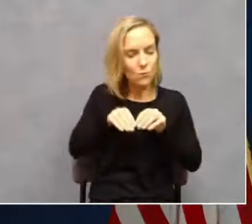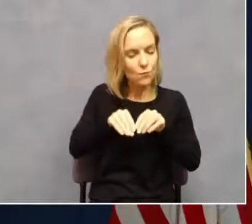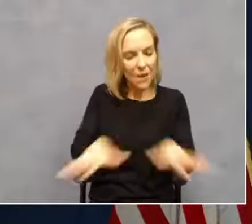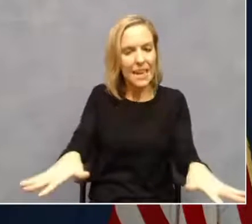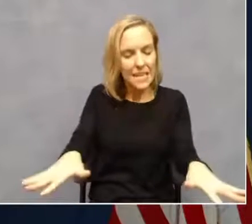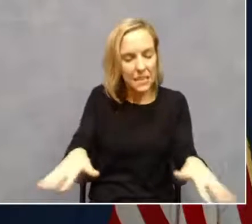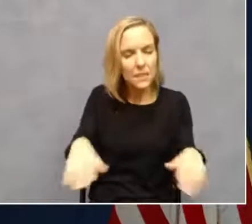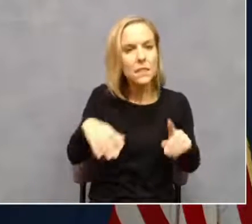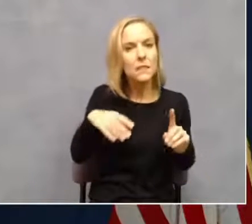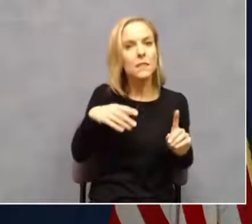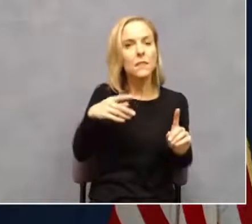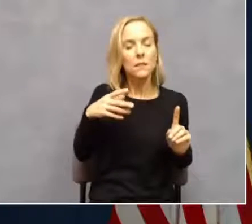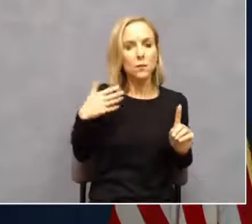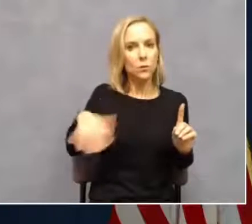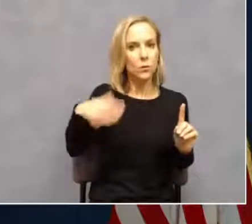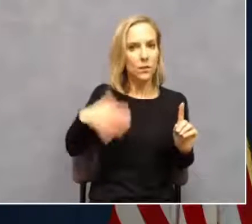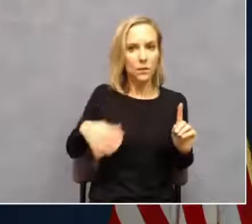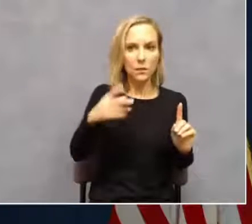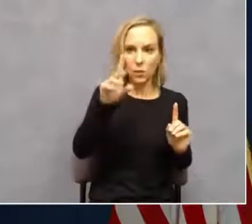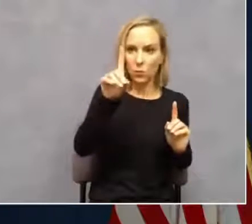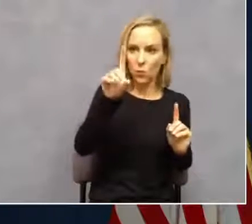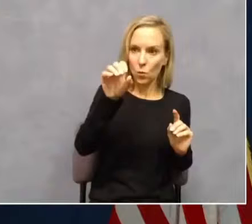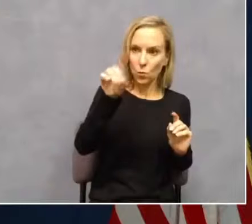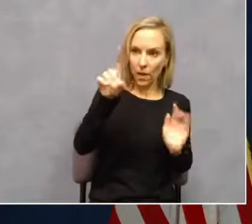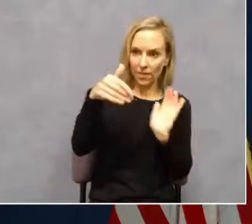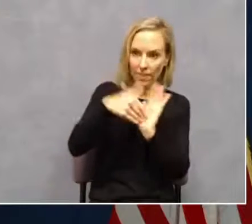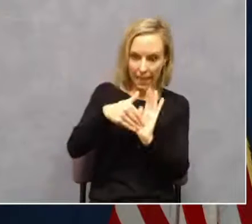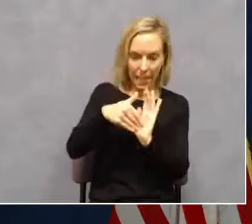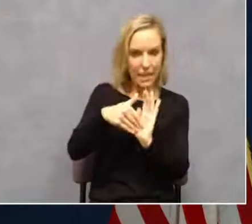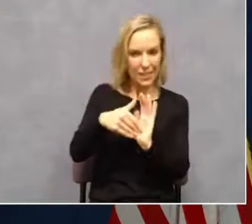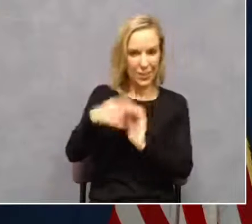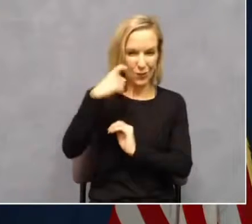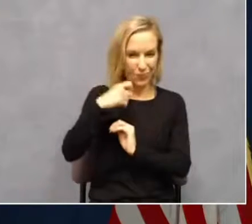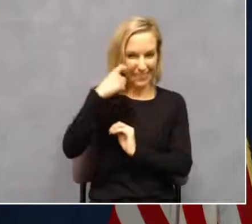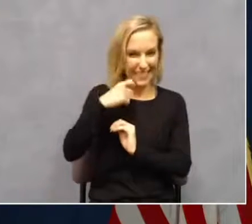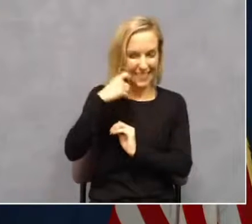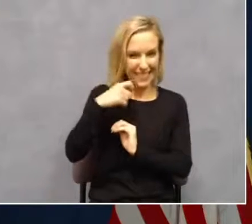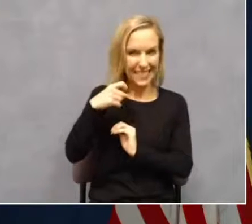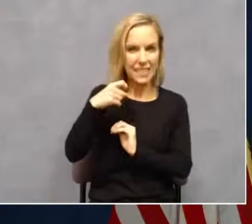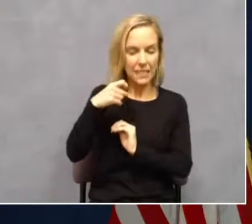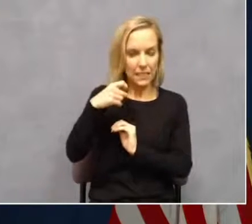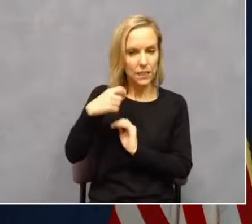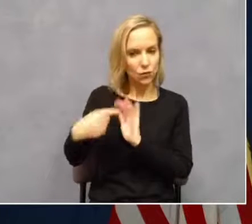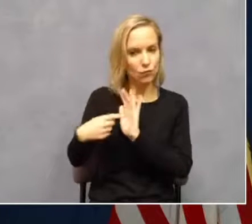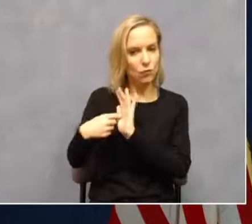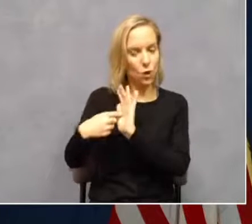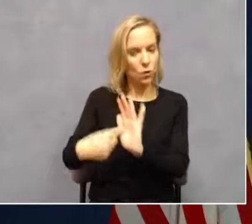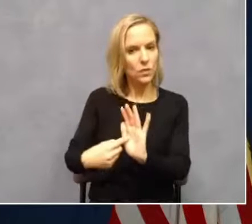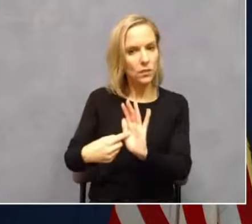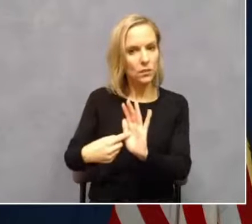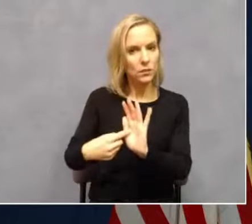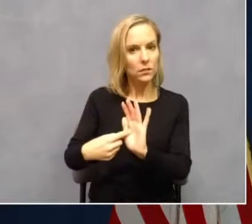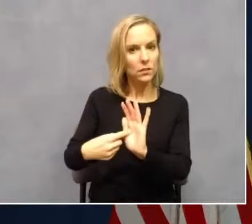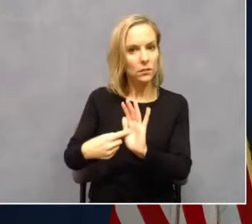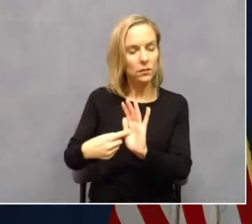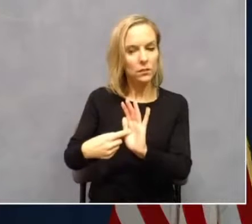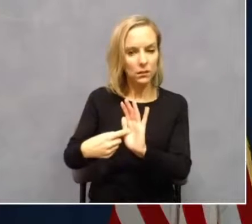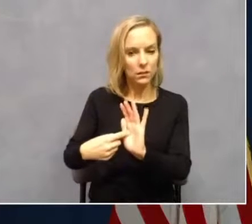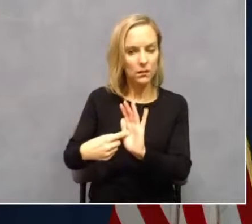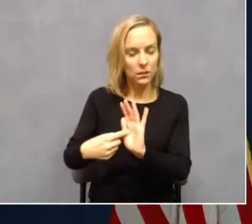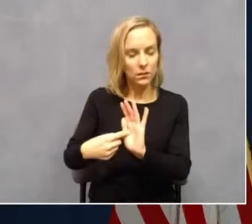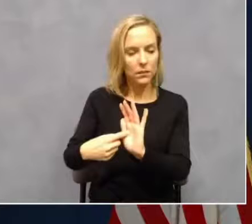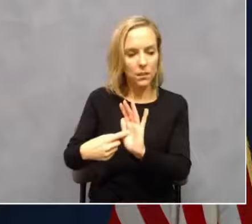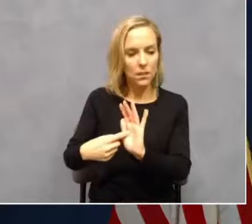how much of that 101,000 is recent, and it shows you that we are in the